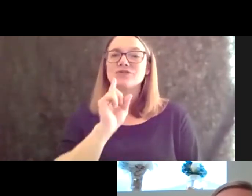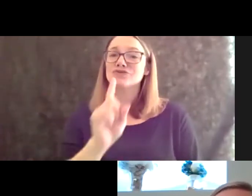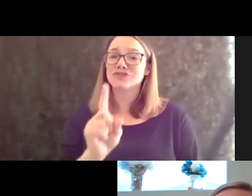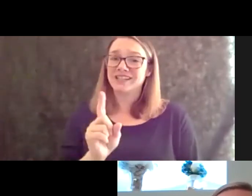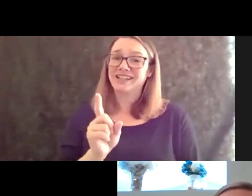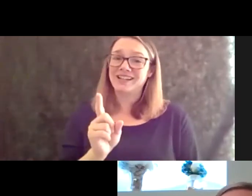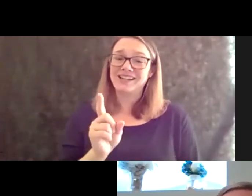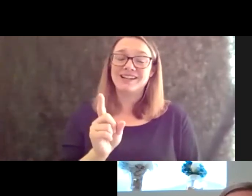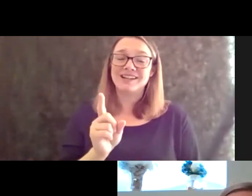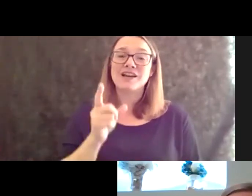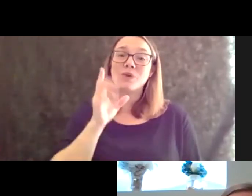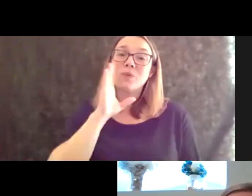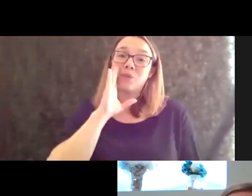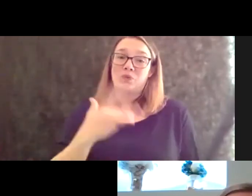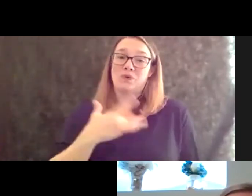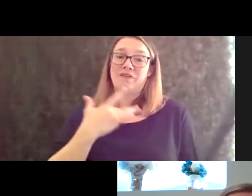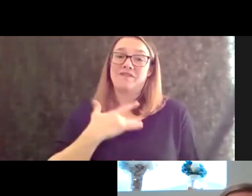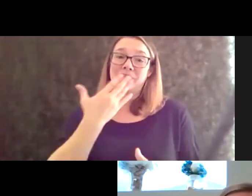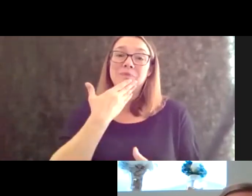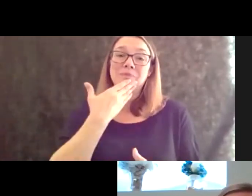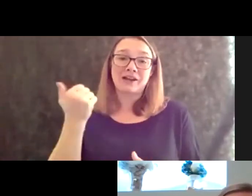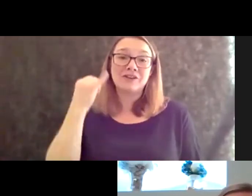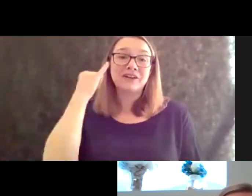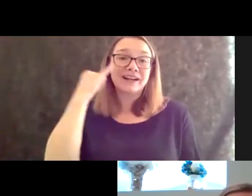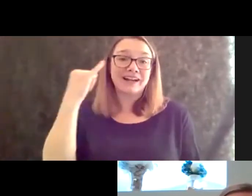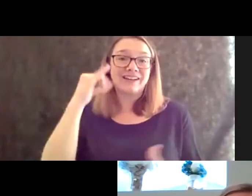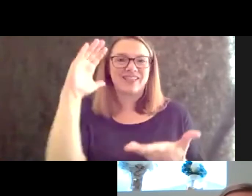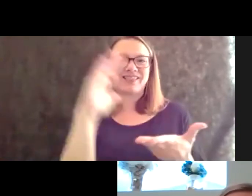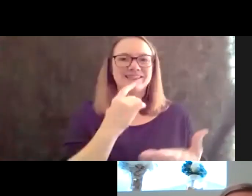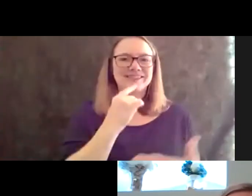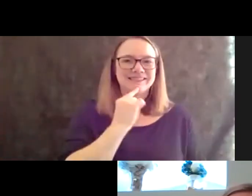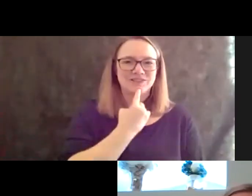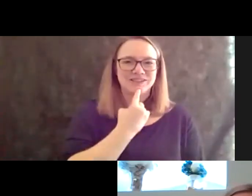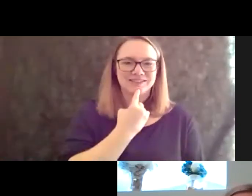better for doing that. And so